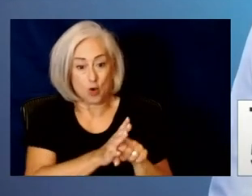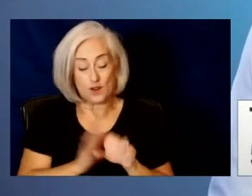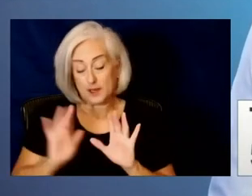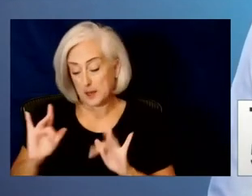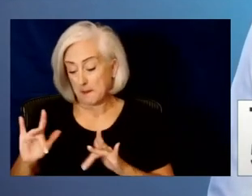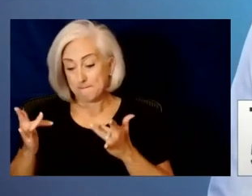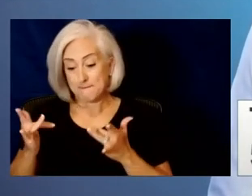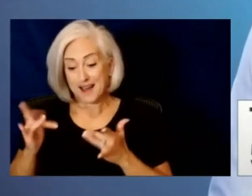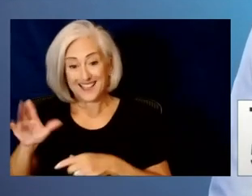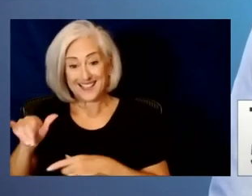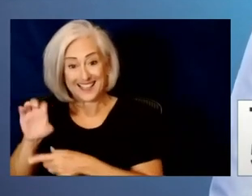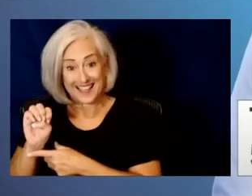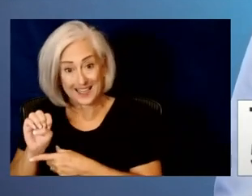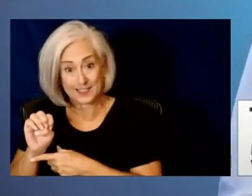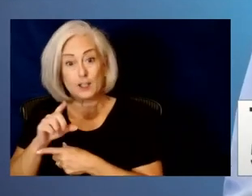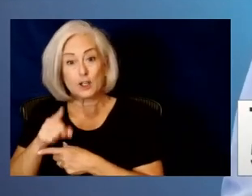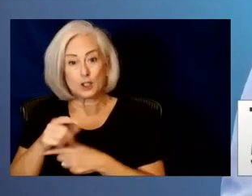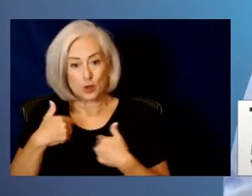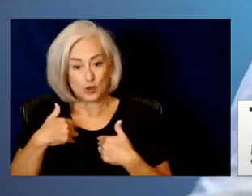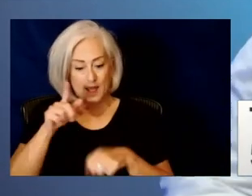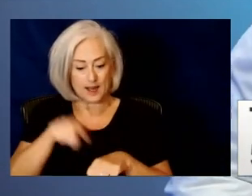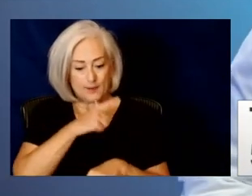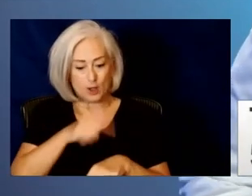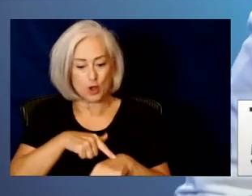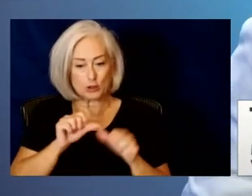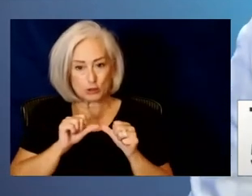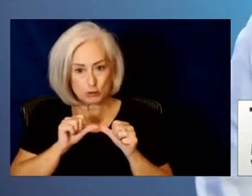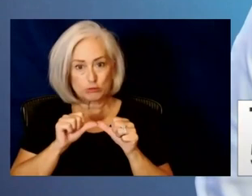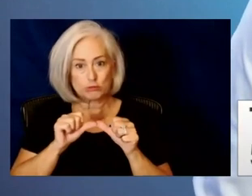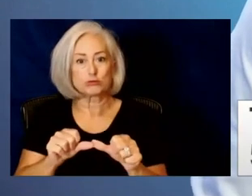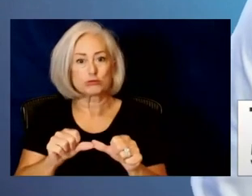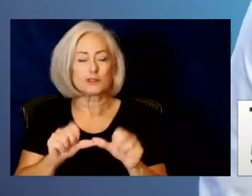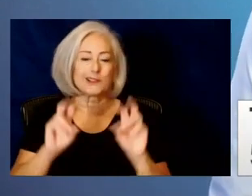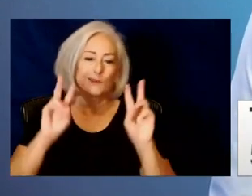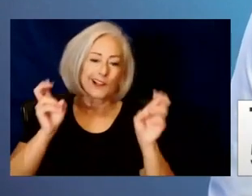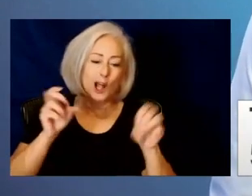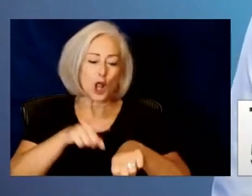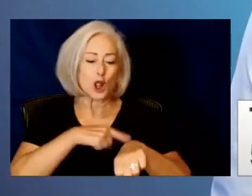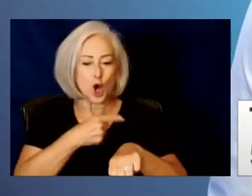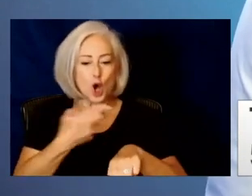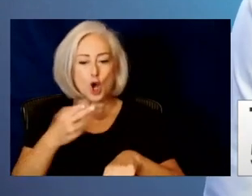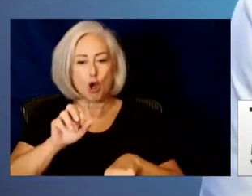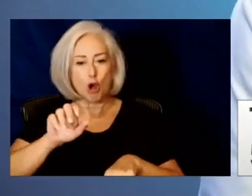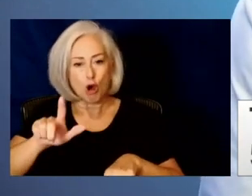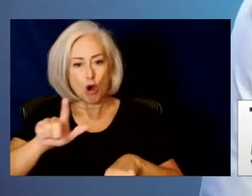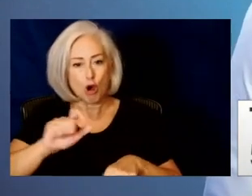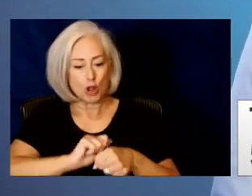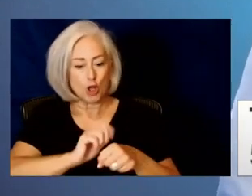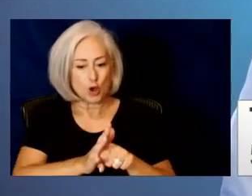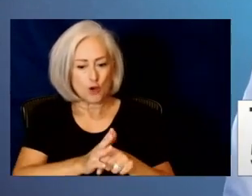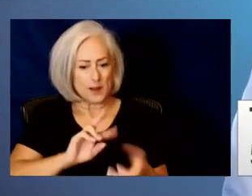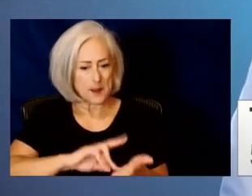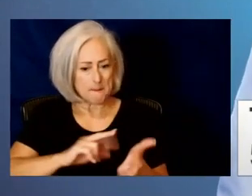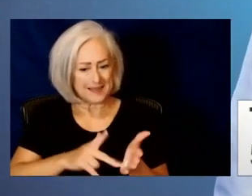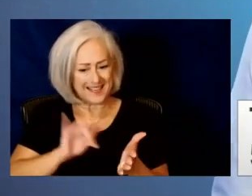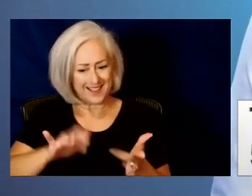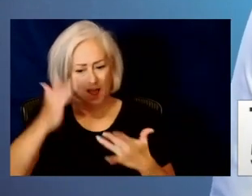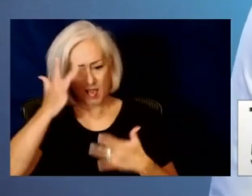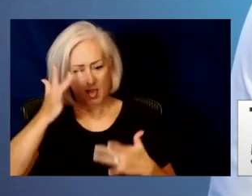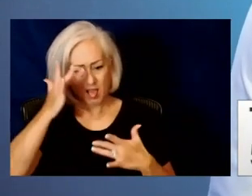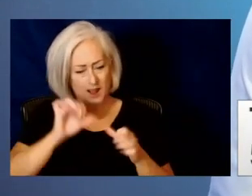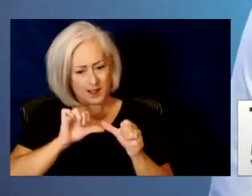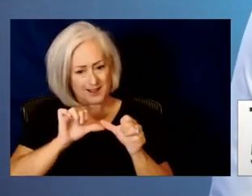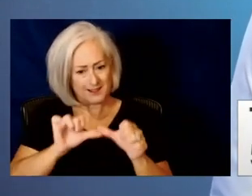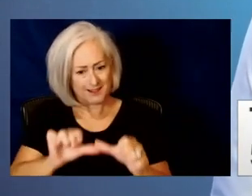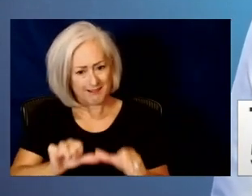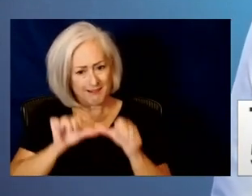long-term sequelae of that. We call that long haulers or long COVID. And we're trying to figure out what to do with that. And so we